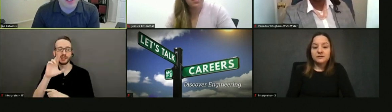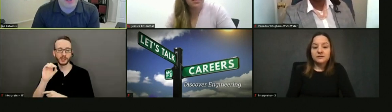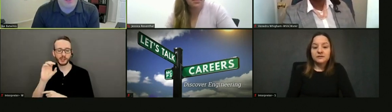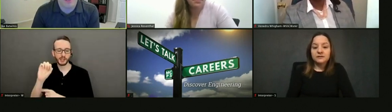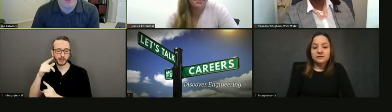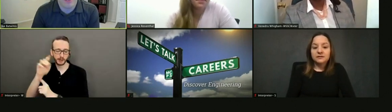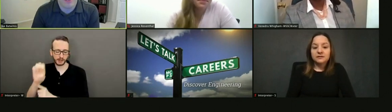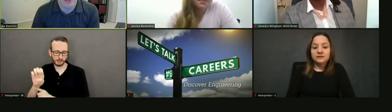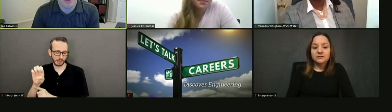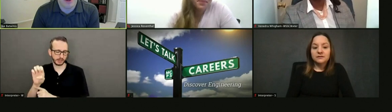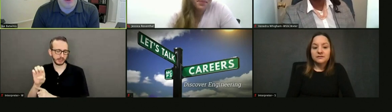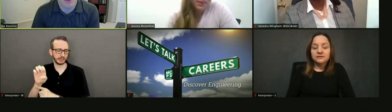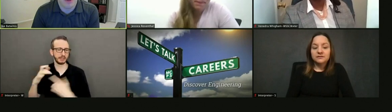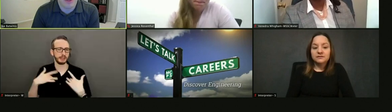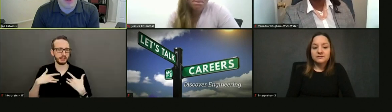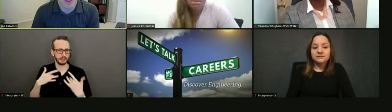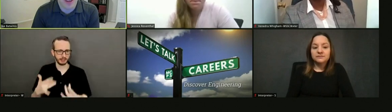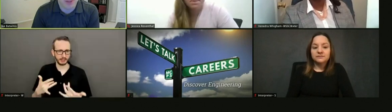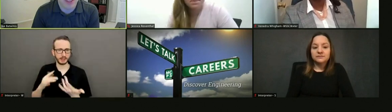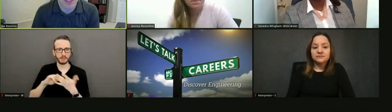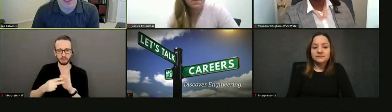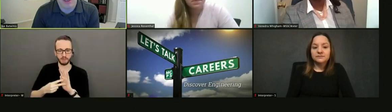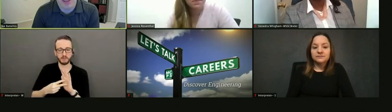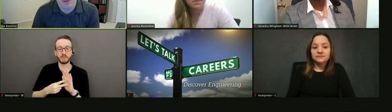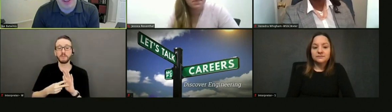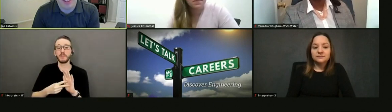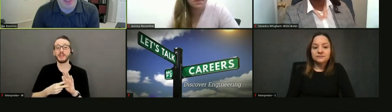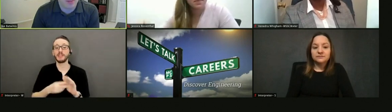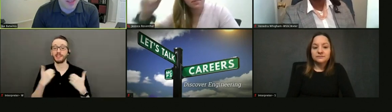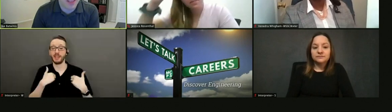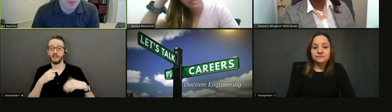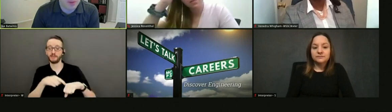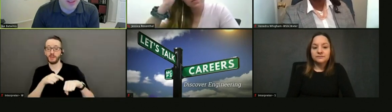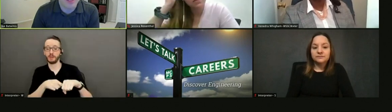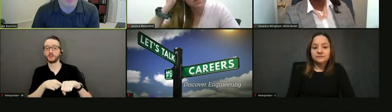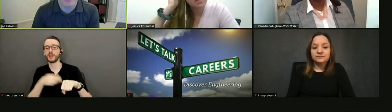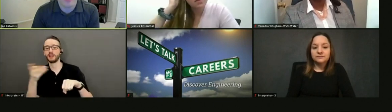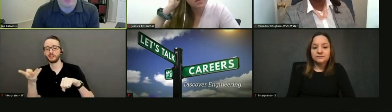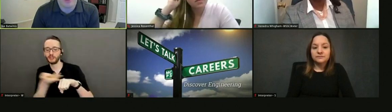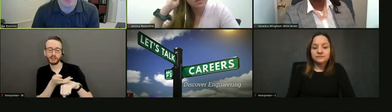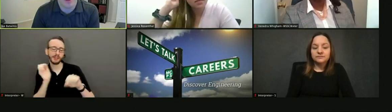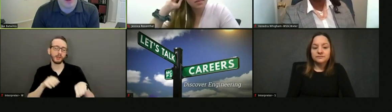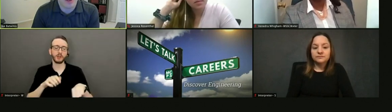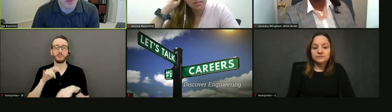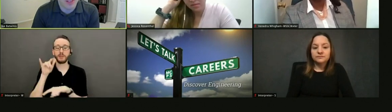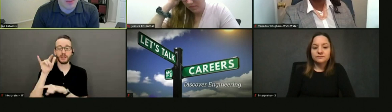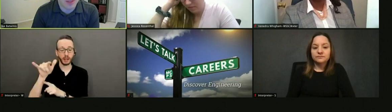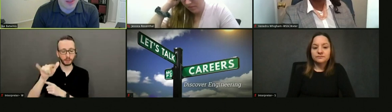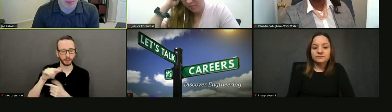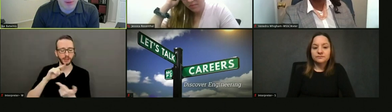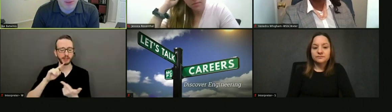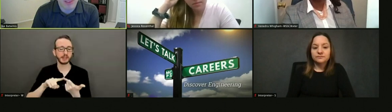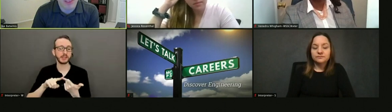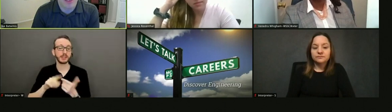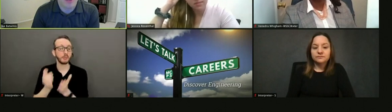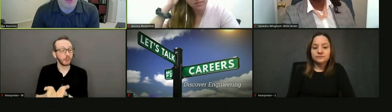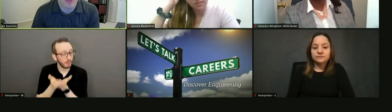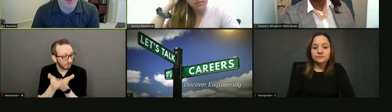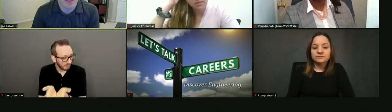speaking, the flow of fluids around objects. So that applies to making airplanes. It also applies to making